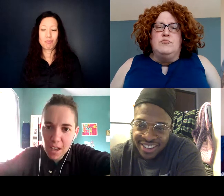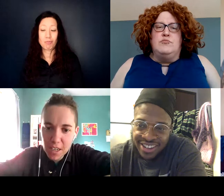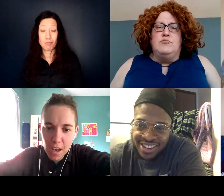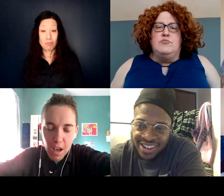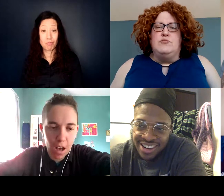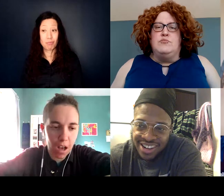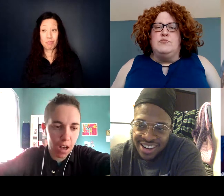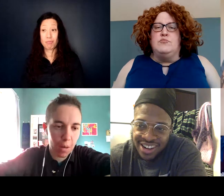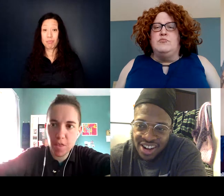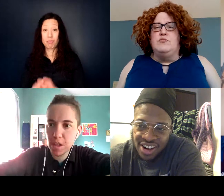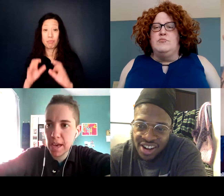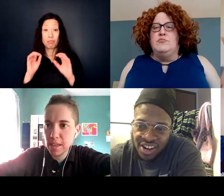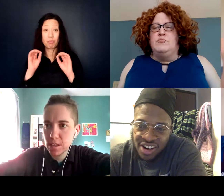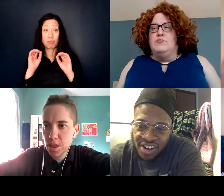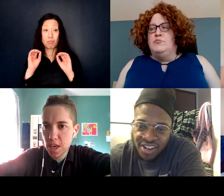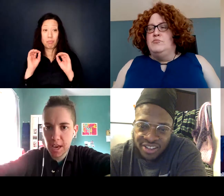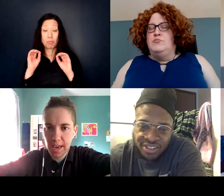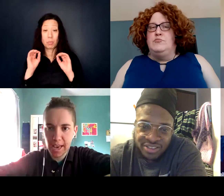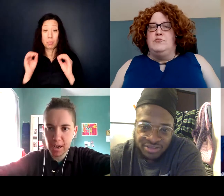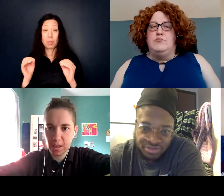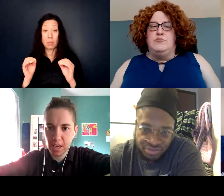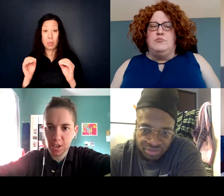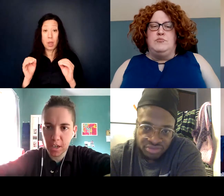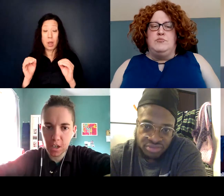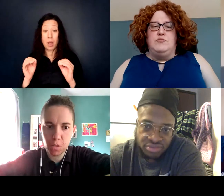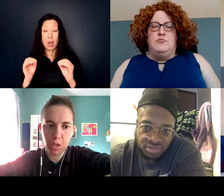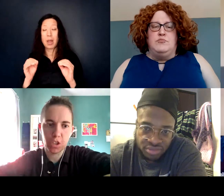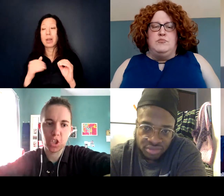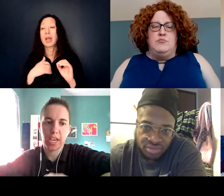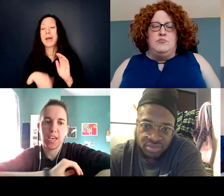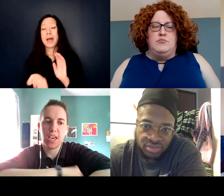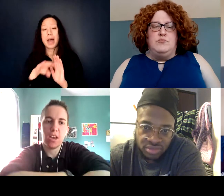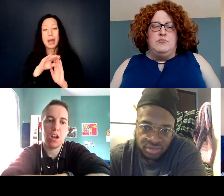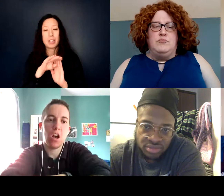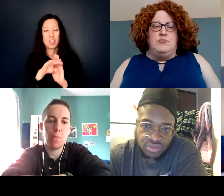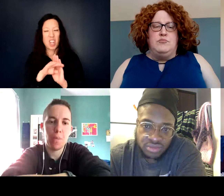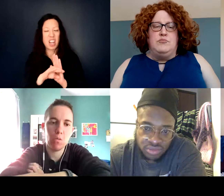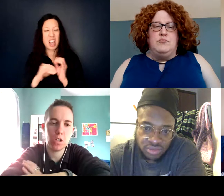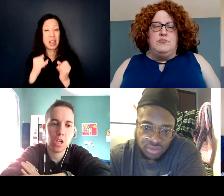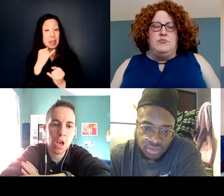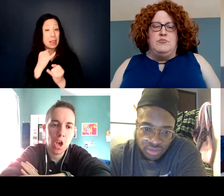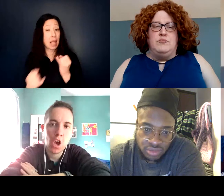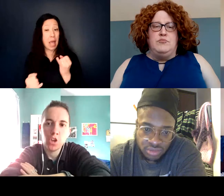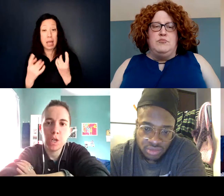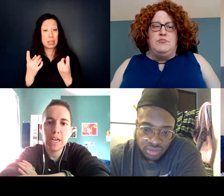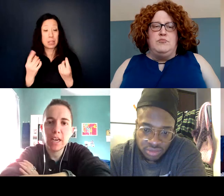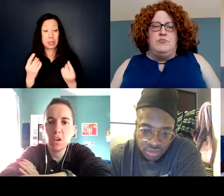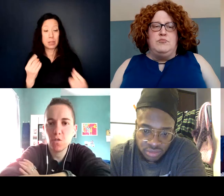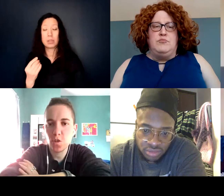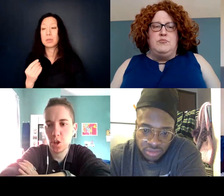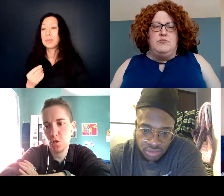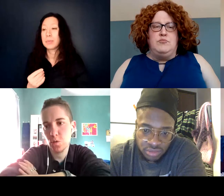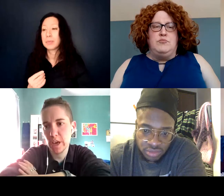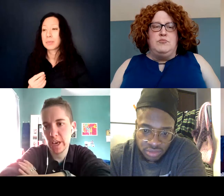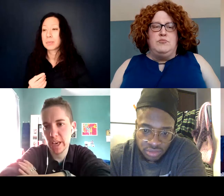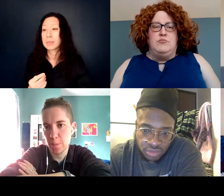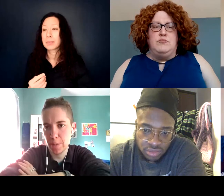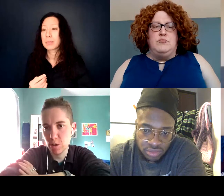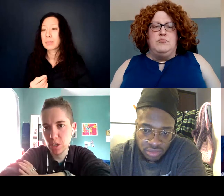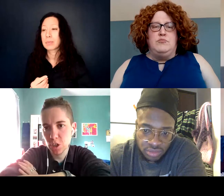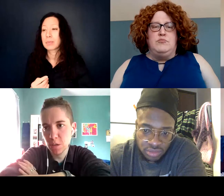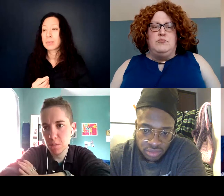If not, the last thing I had on the agenda was checking in about training for the